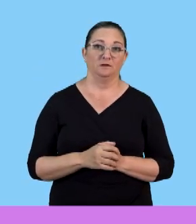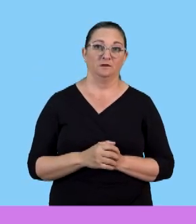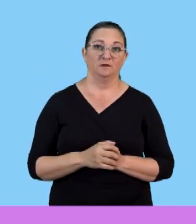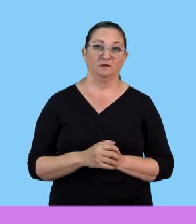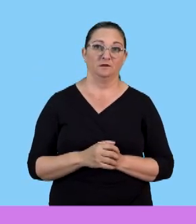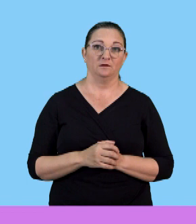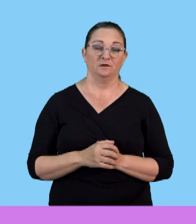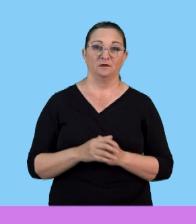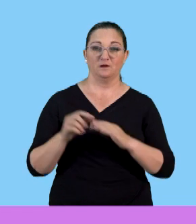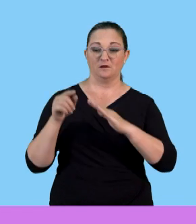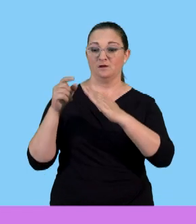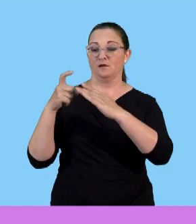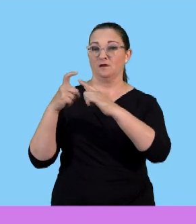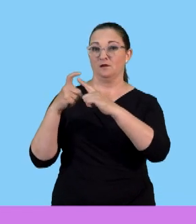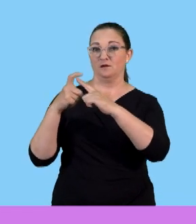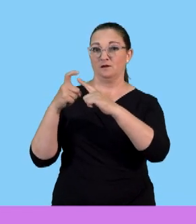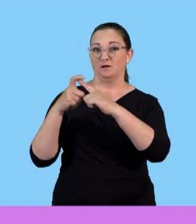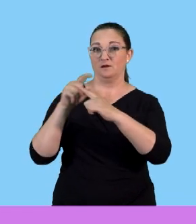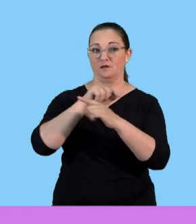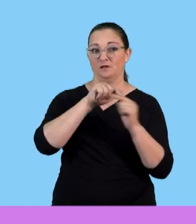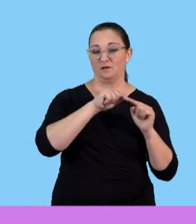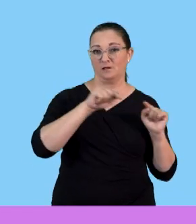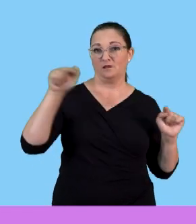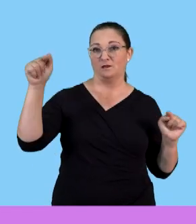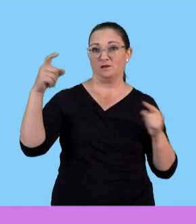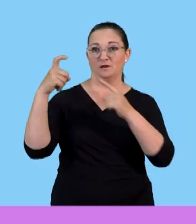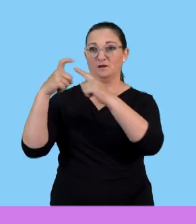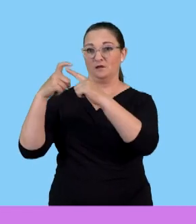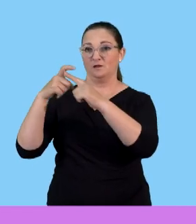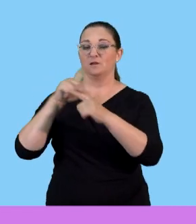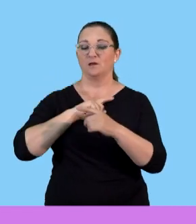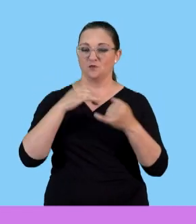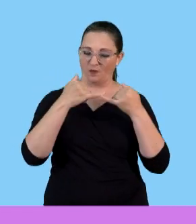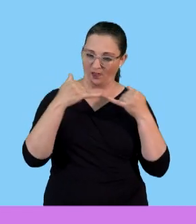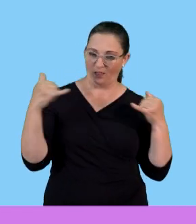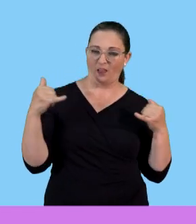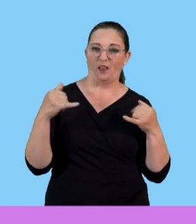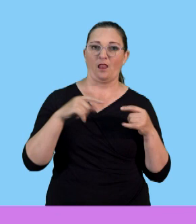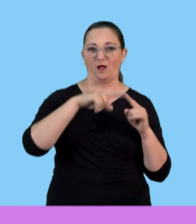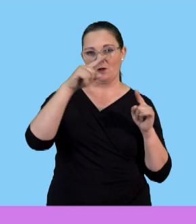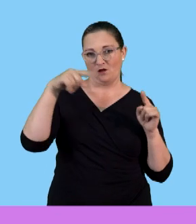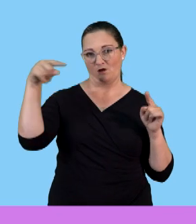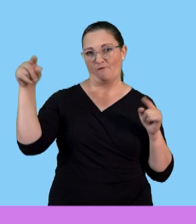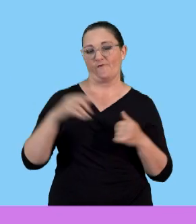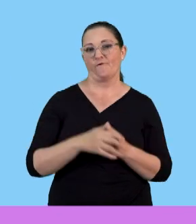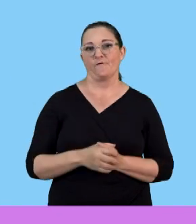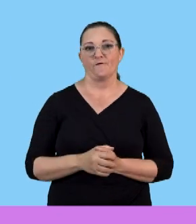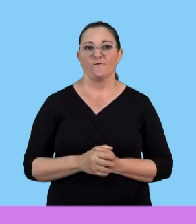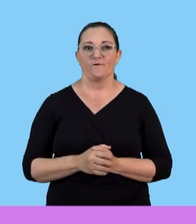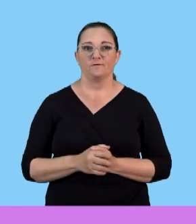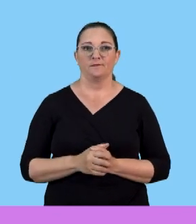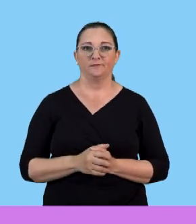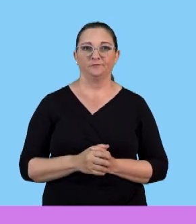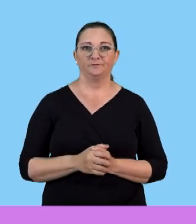are. Then we call this graph a line graph. So that is how you represent your points in a